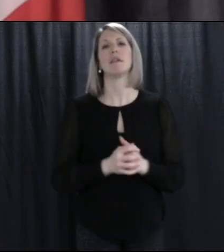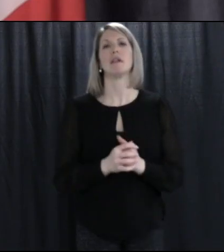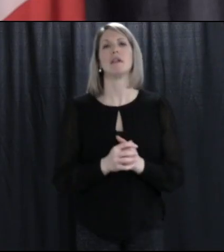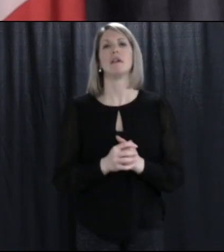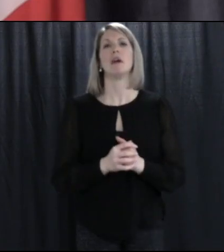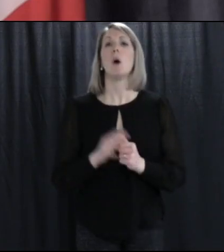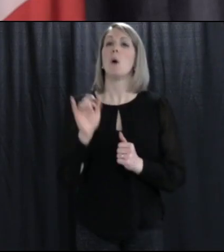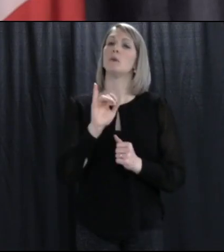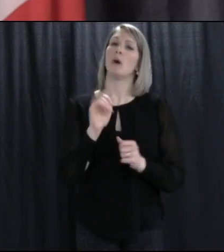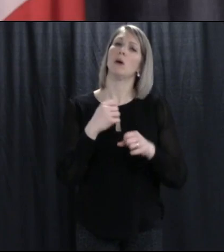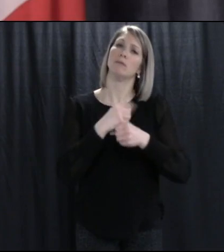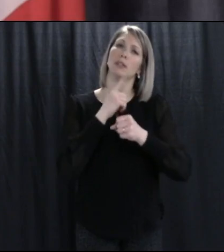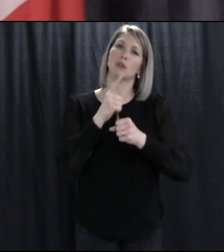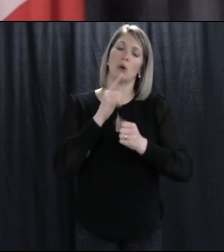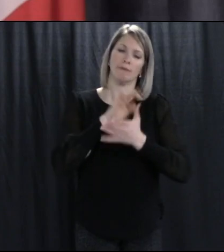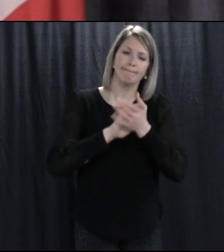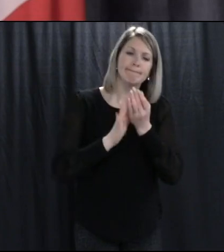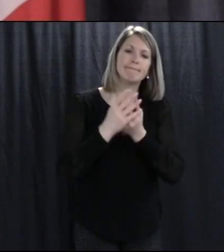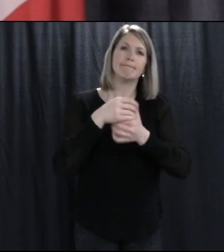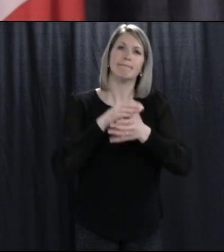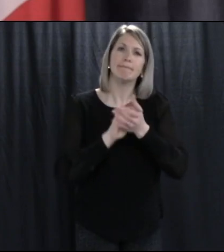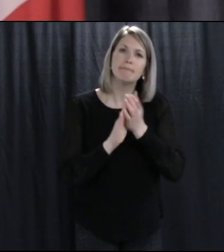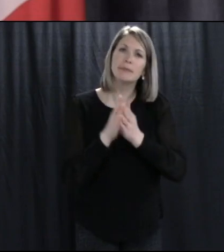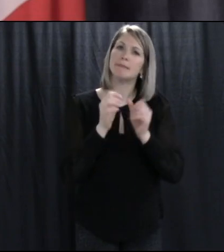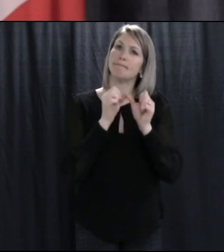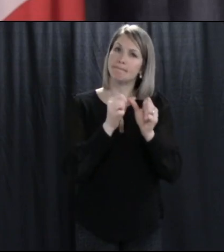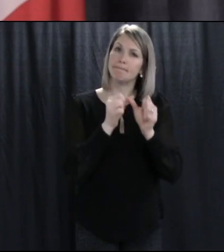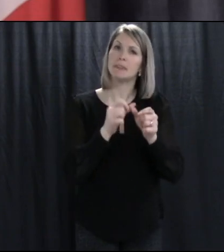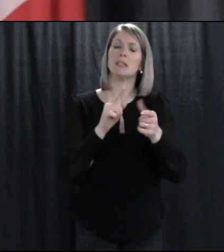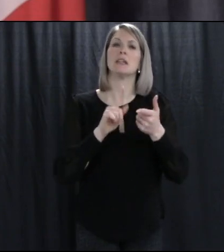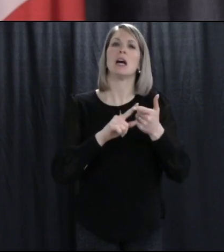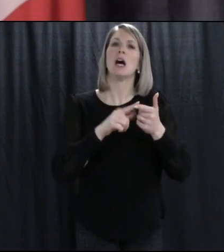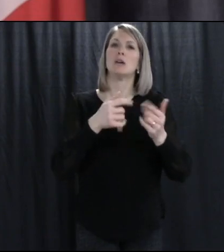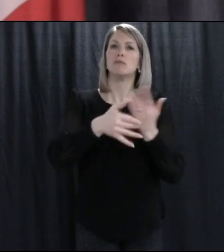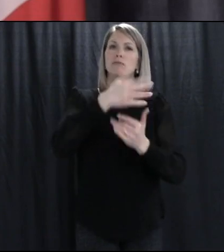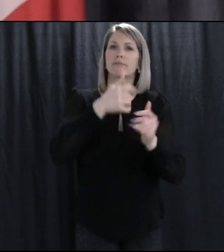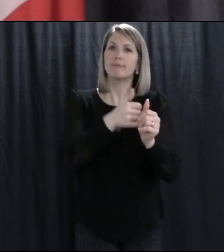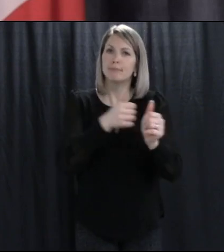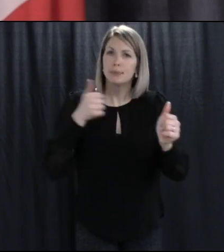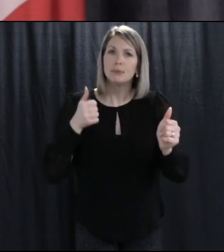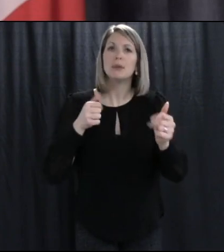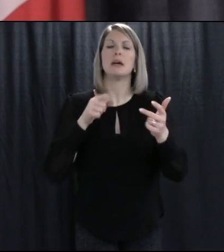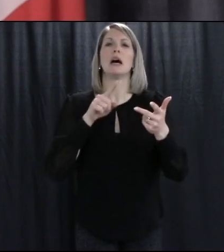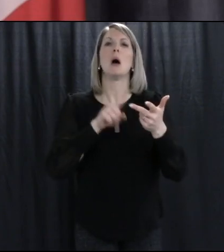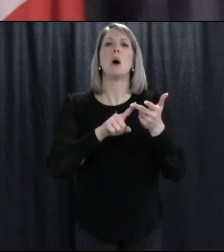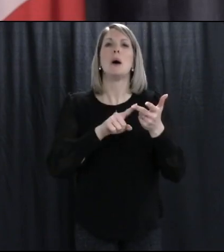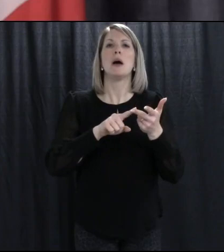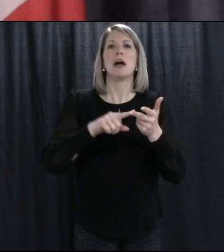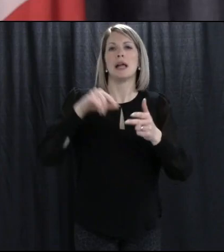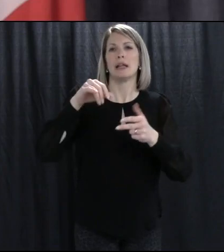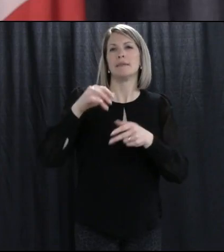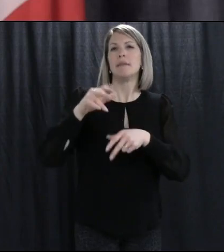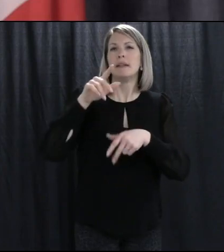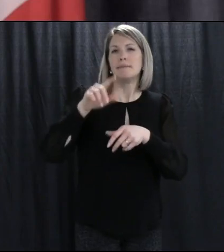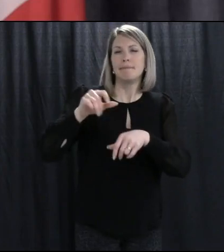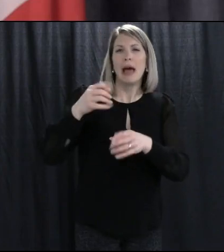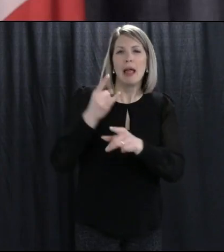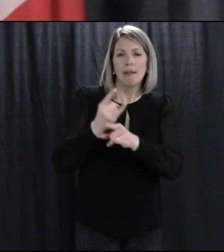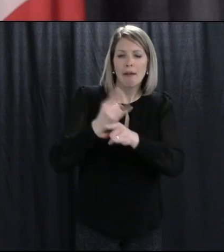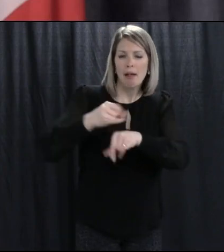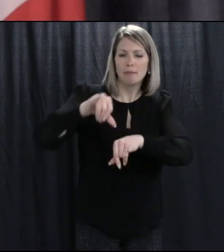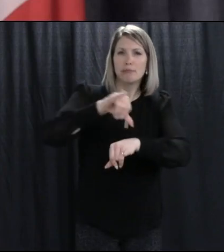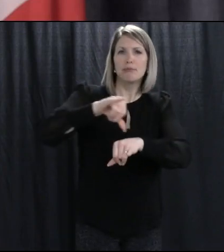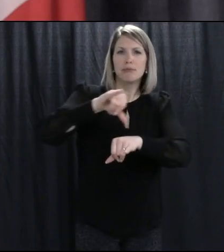water or using hand sanitizer with at least 60% alcohol will help you and those around you stay safe. Avoid touching your